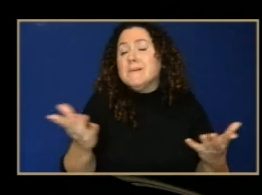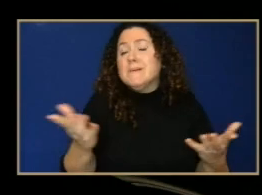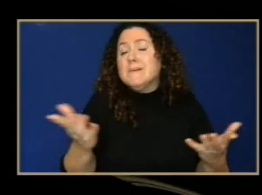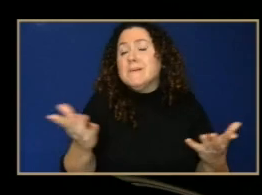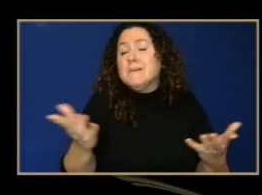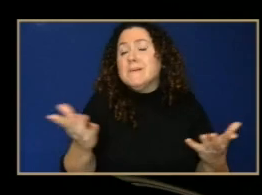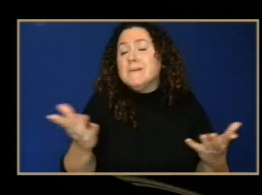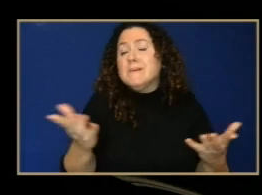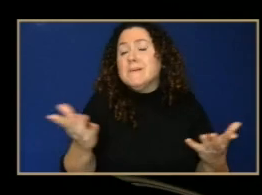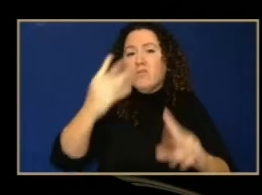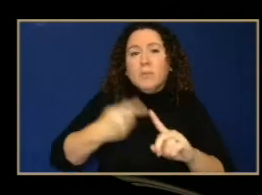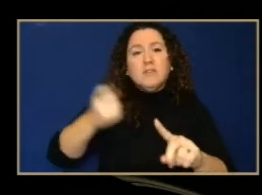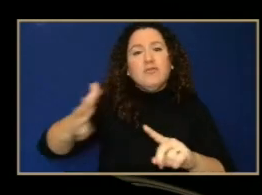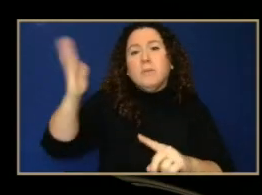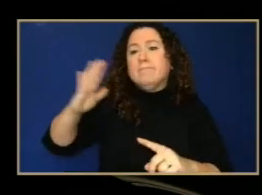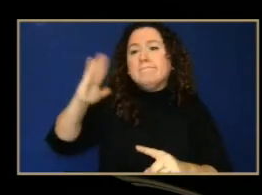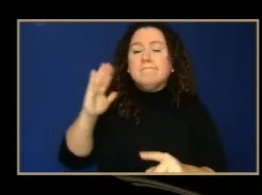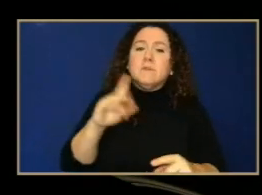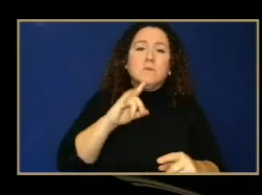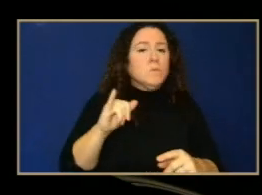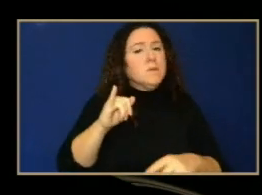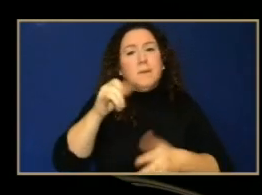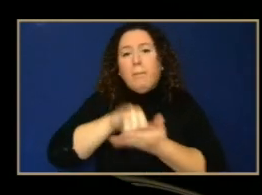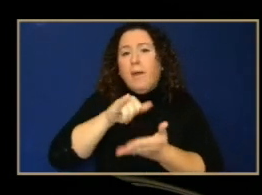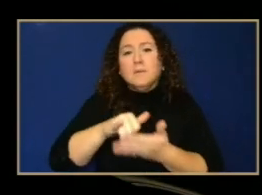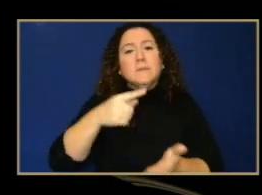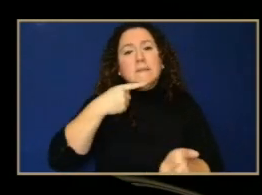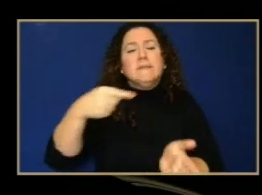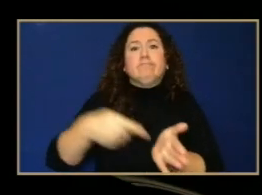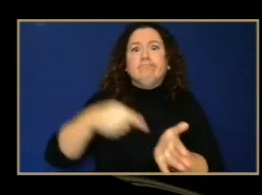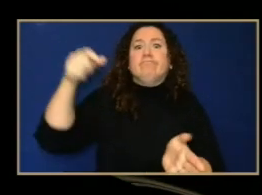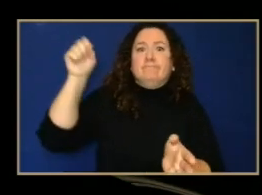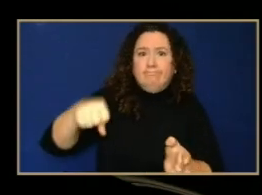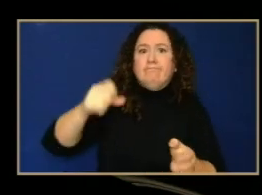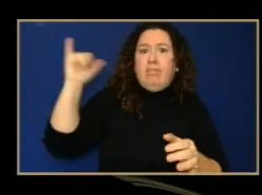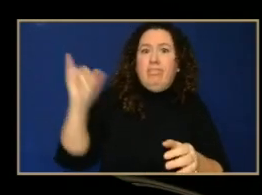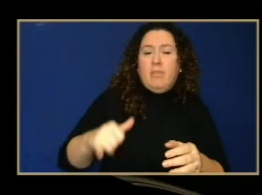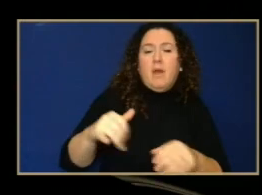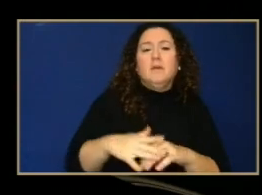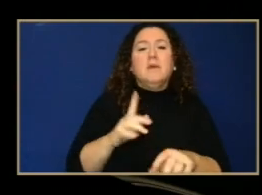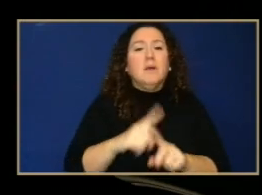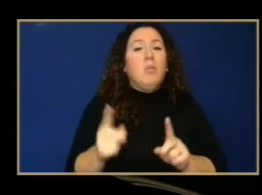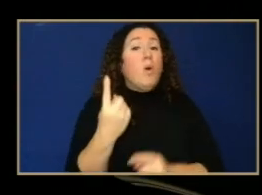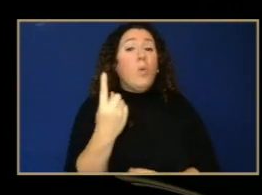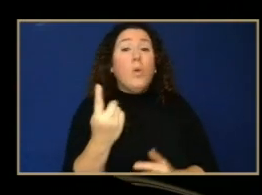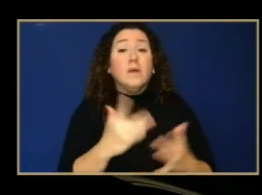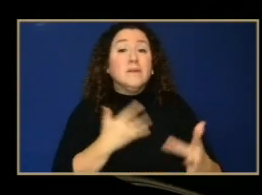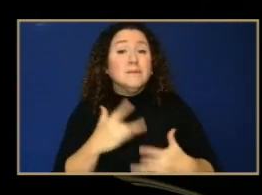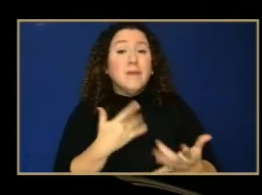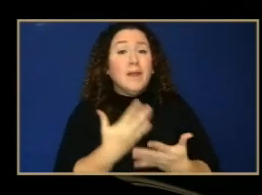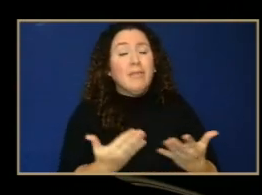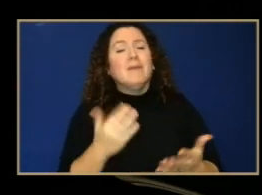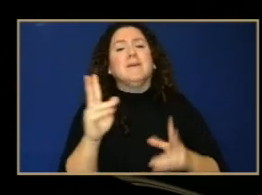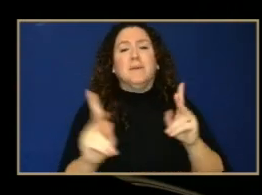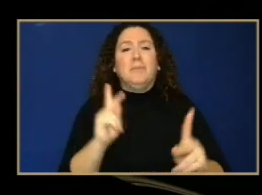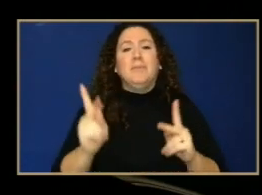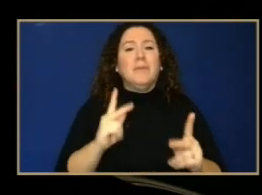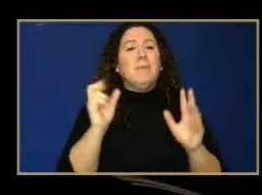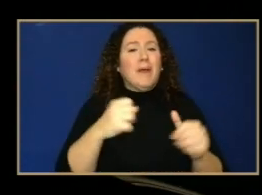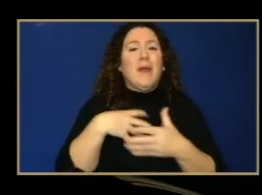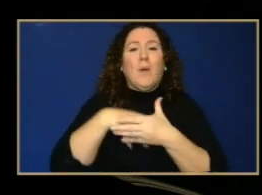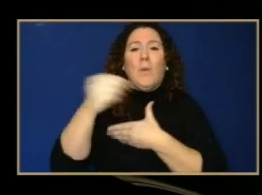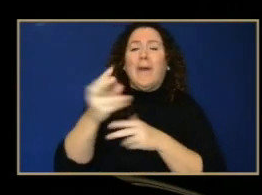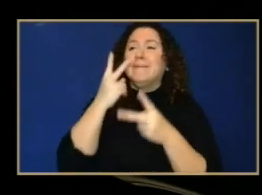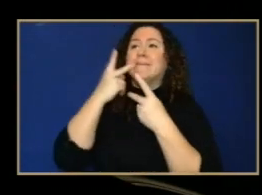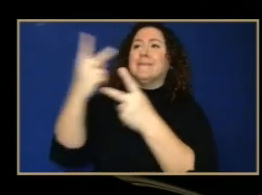that everybody on Earth is going to be able to go out and see this and continue this deep connection between people on the Earth and